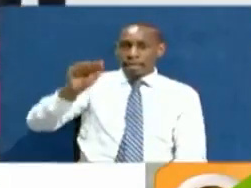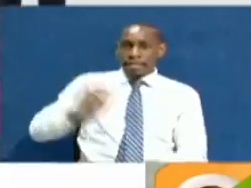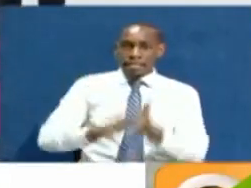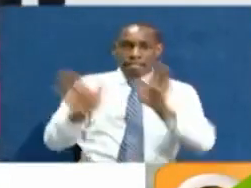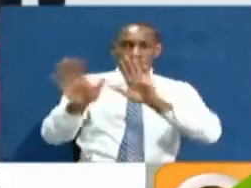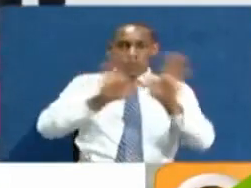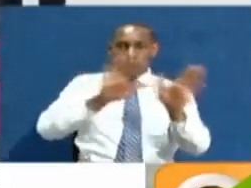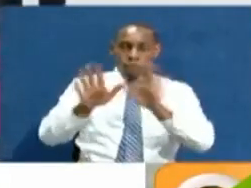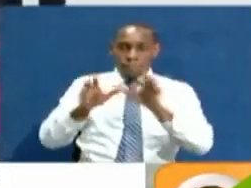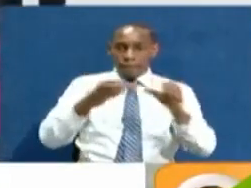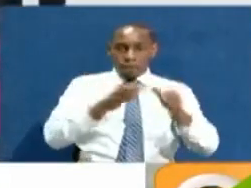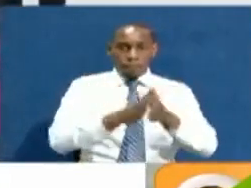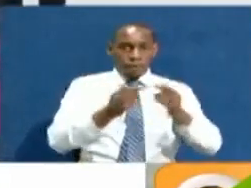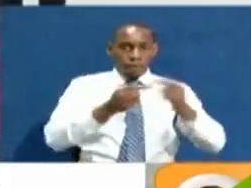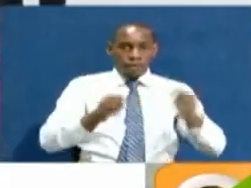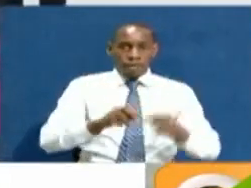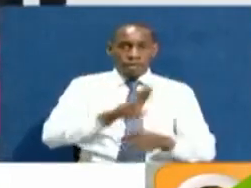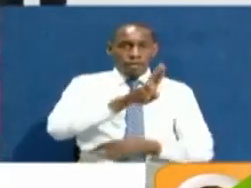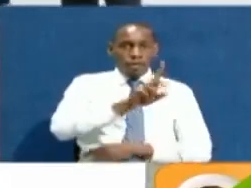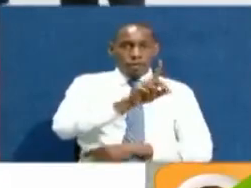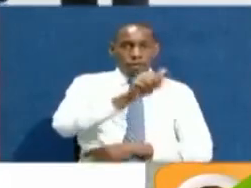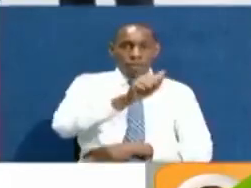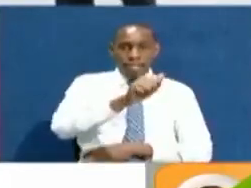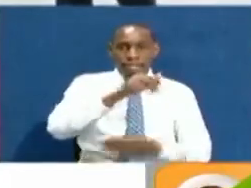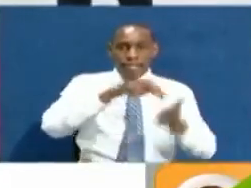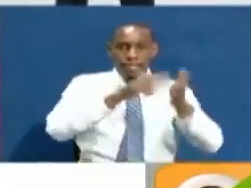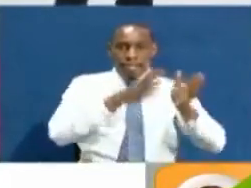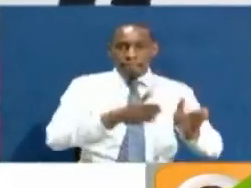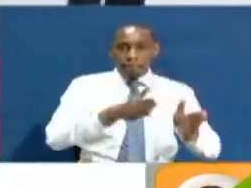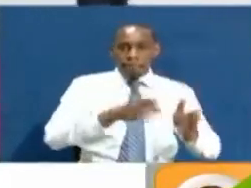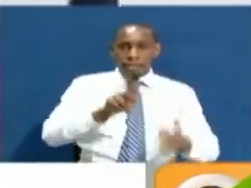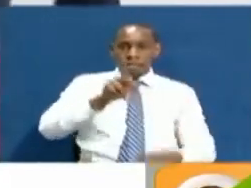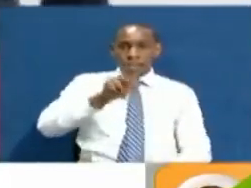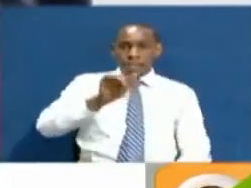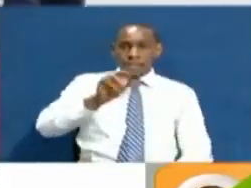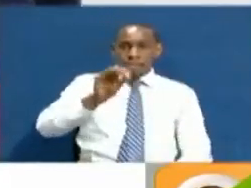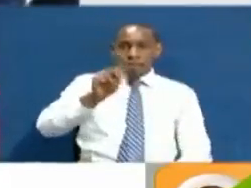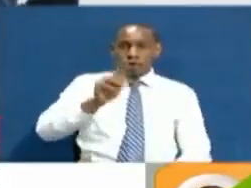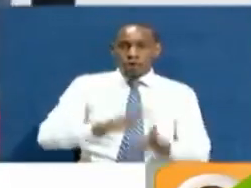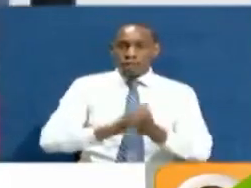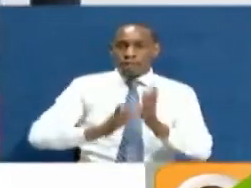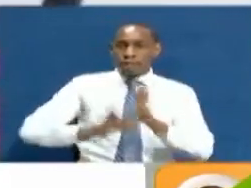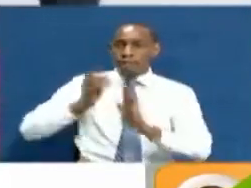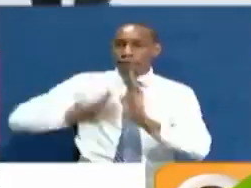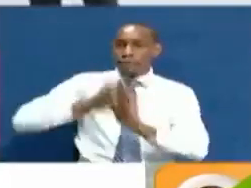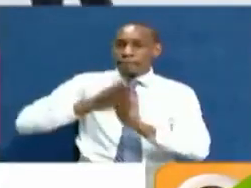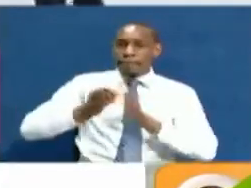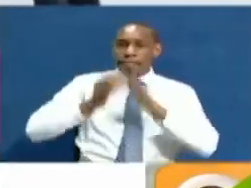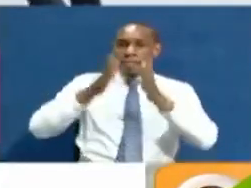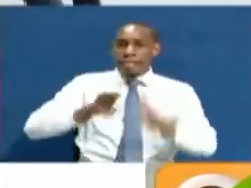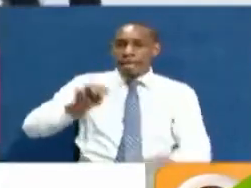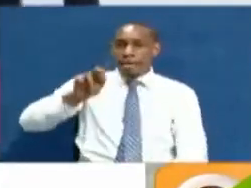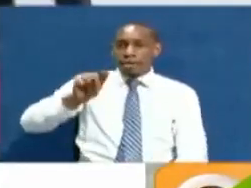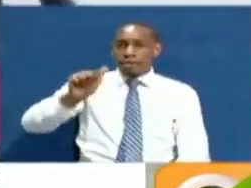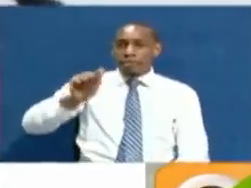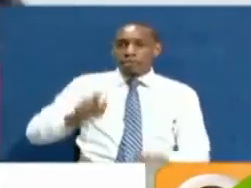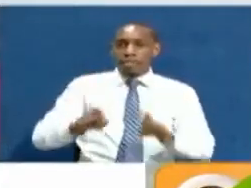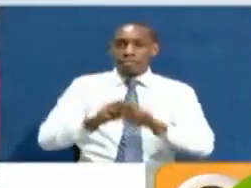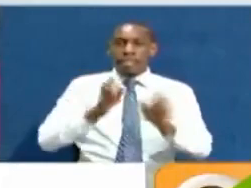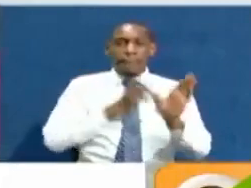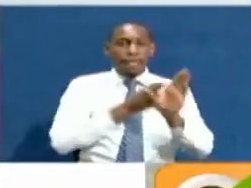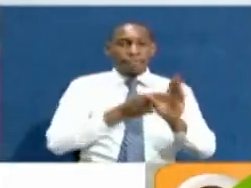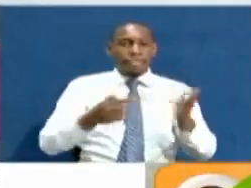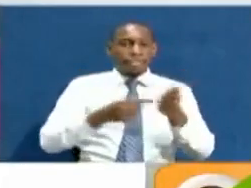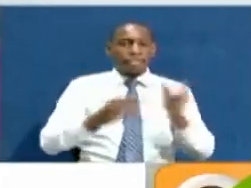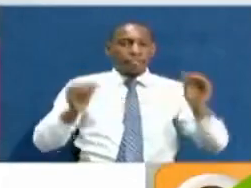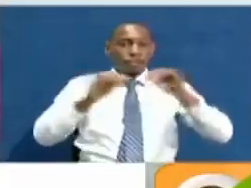on a wiper ticket against United Democratic Alliance's Urbanas Kioko. Maendeleo Chapchap leader Alfred Mutua also attended the